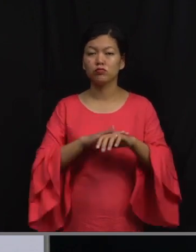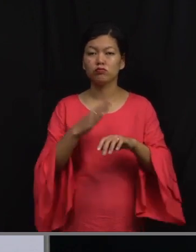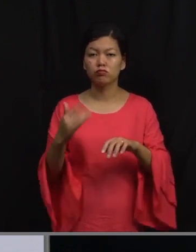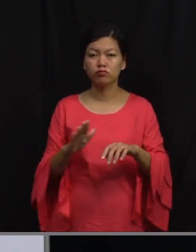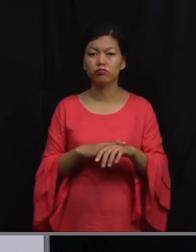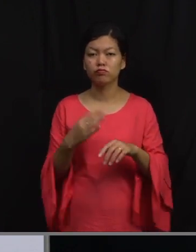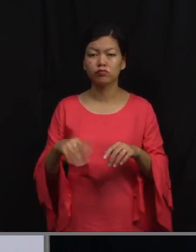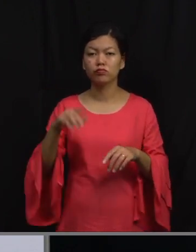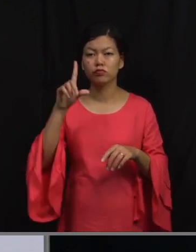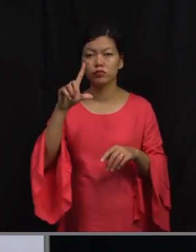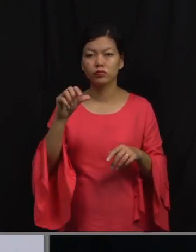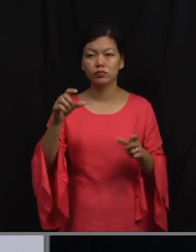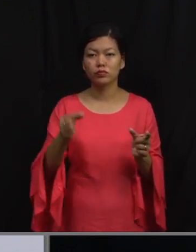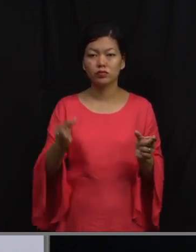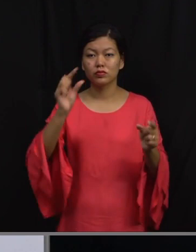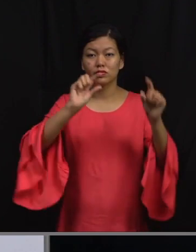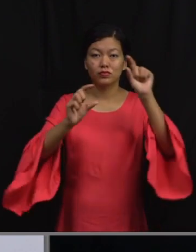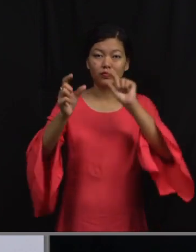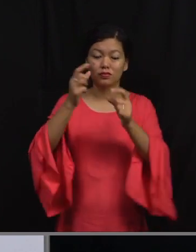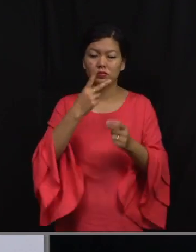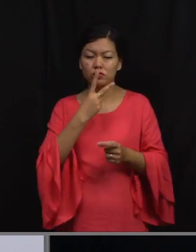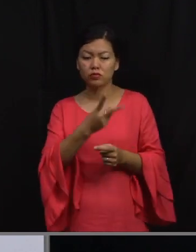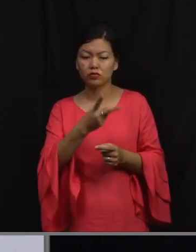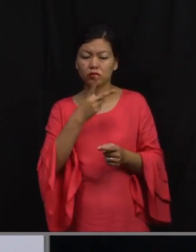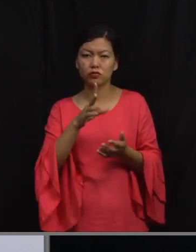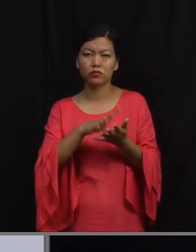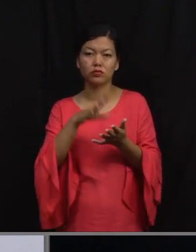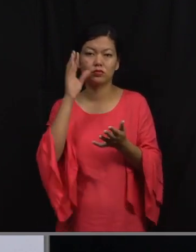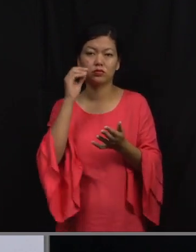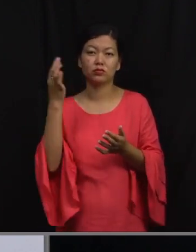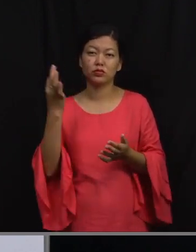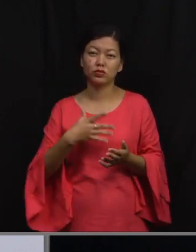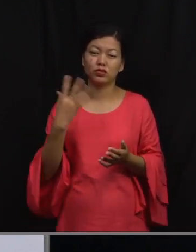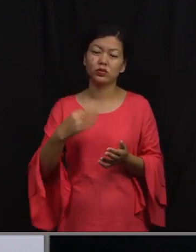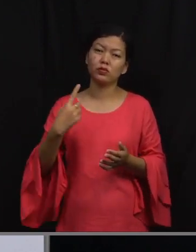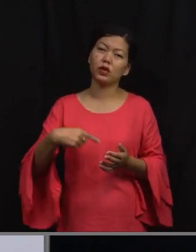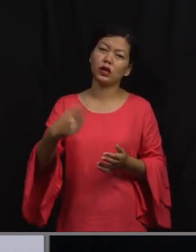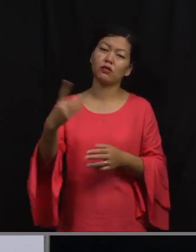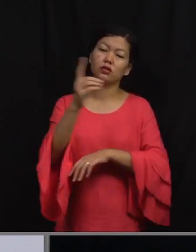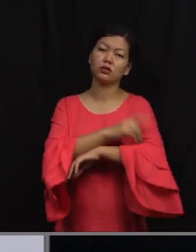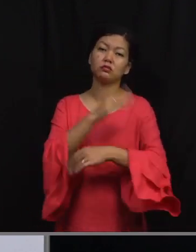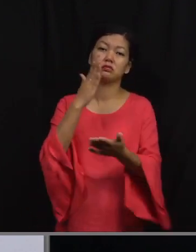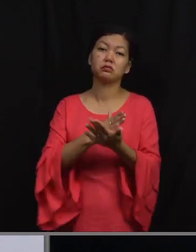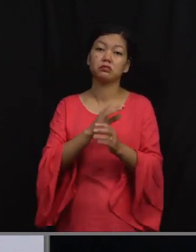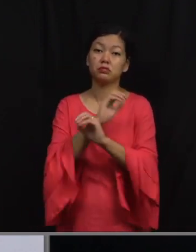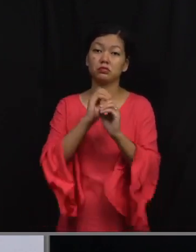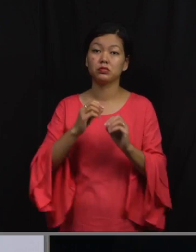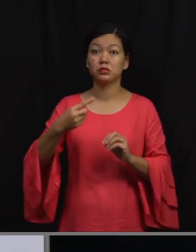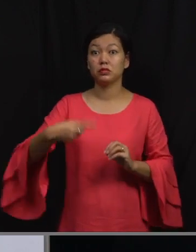laboratory. We can learn new experiment in the laboratory on the daily basis. Means every day we are going to